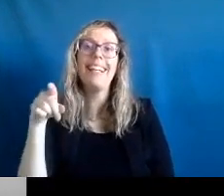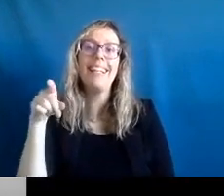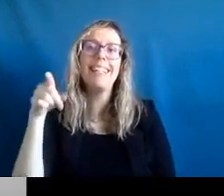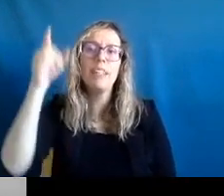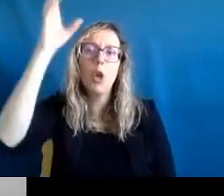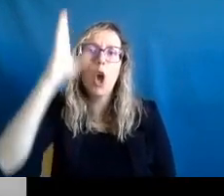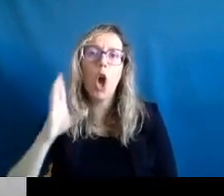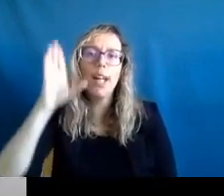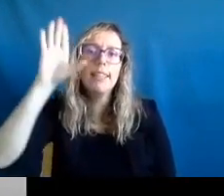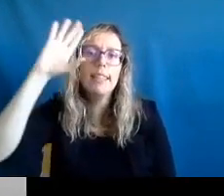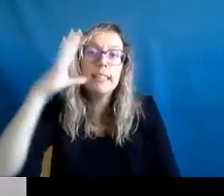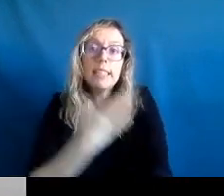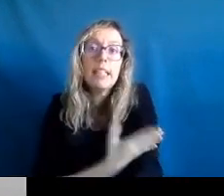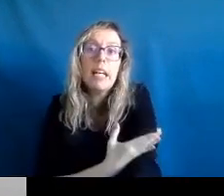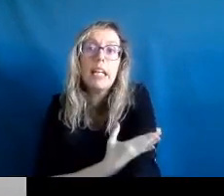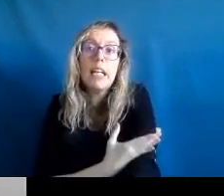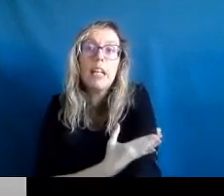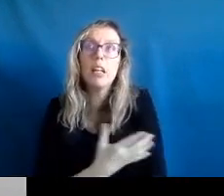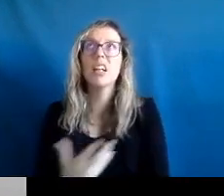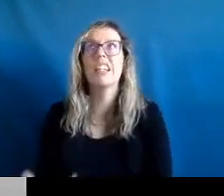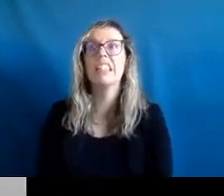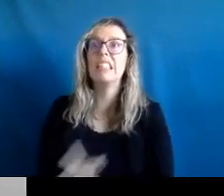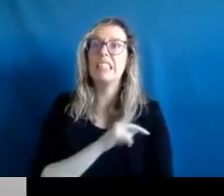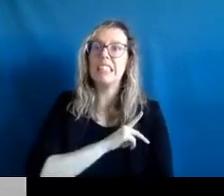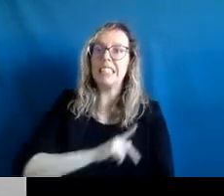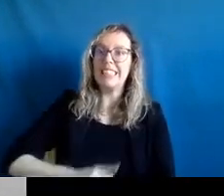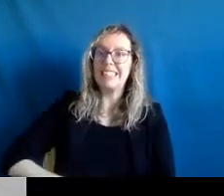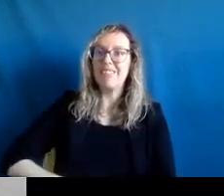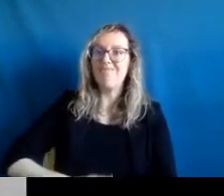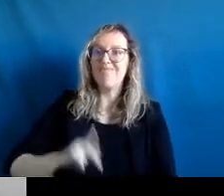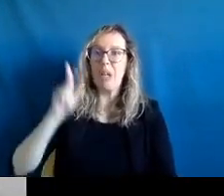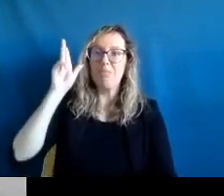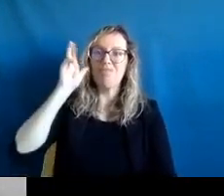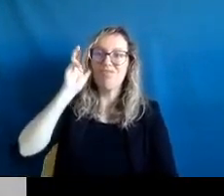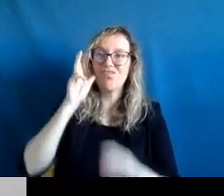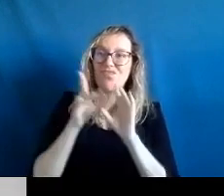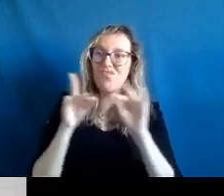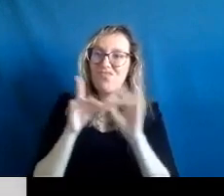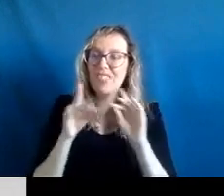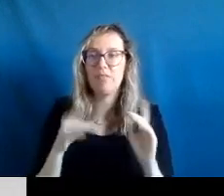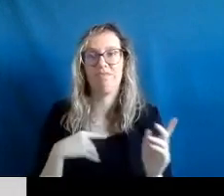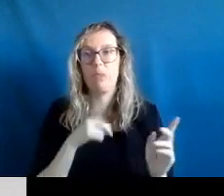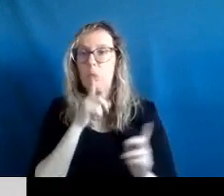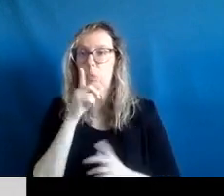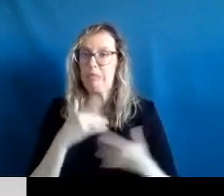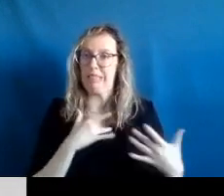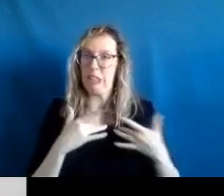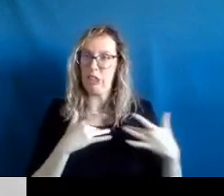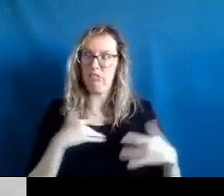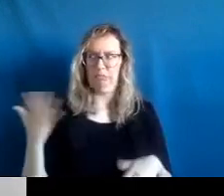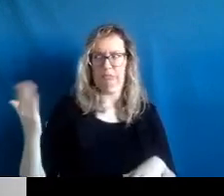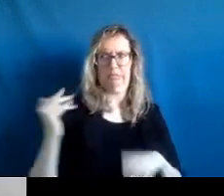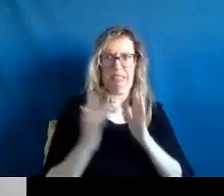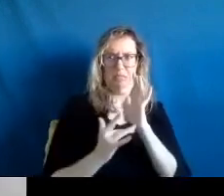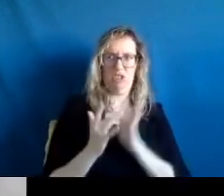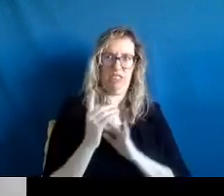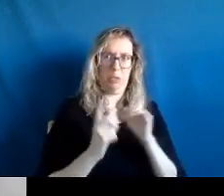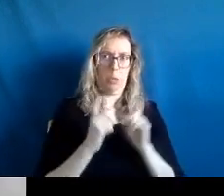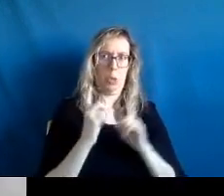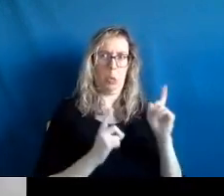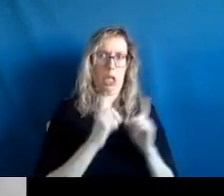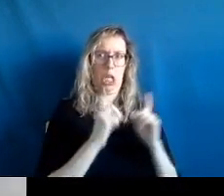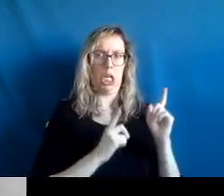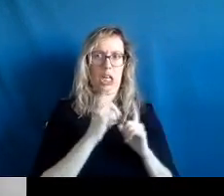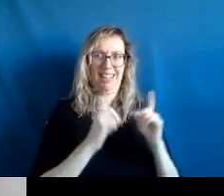he was even more afraid. He went back into the residence and spoke to Jesus. "Where are you from?" Jesus